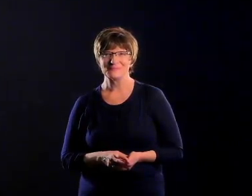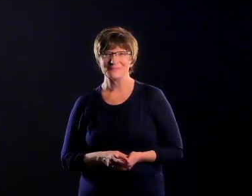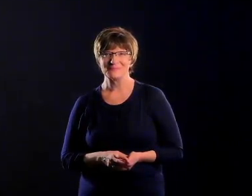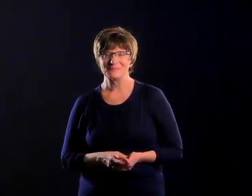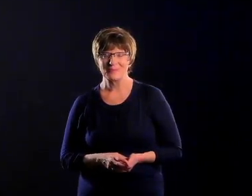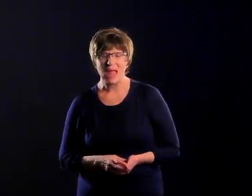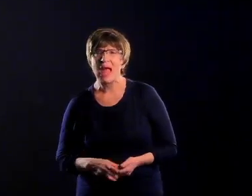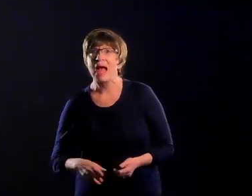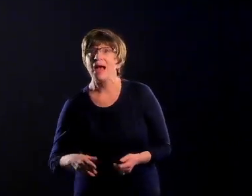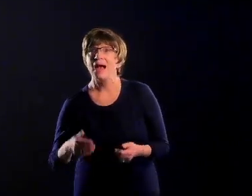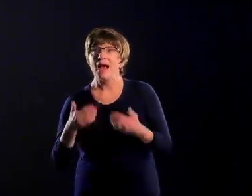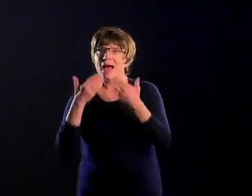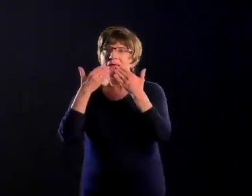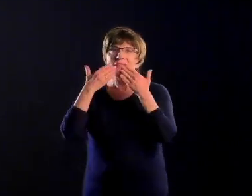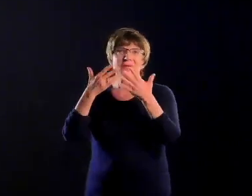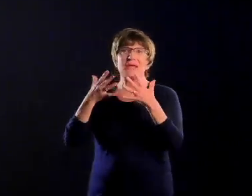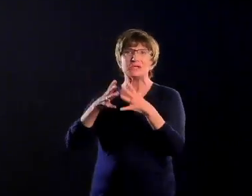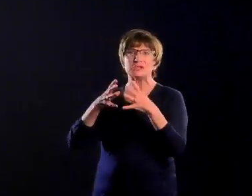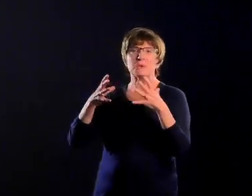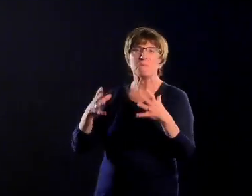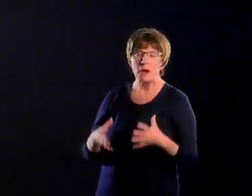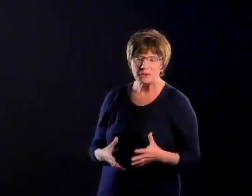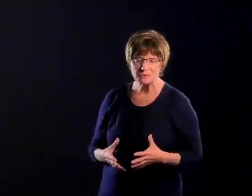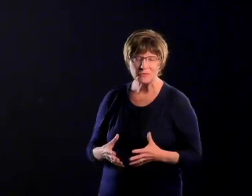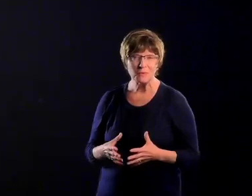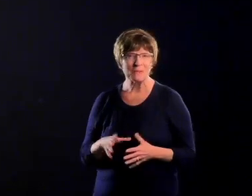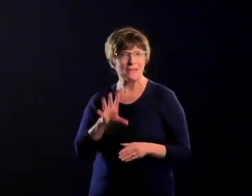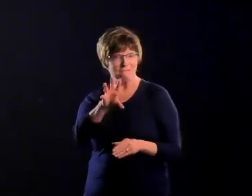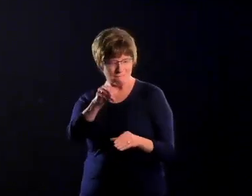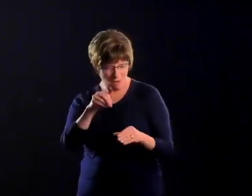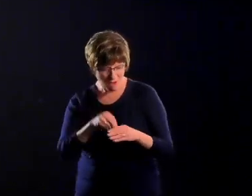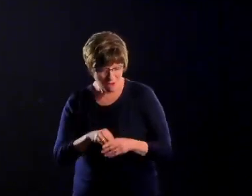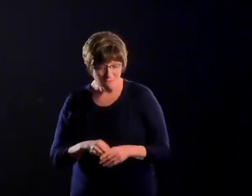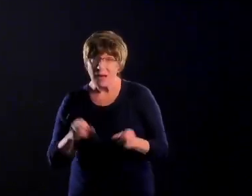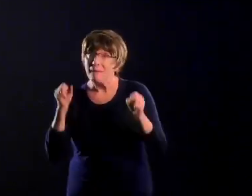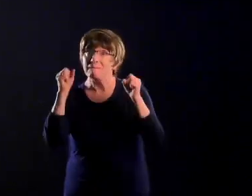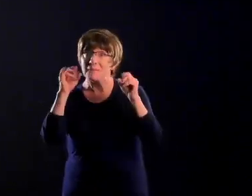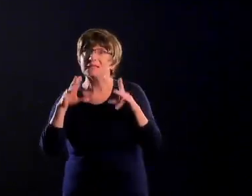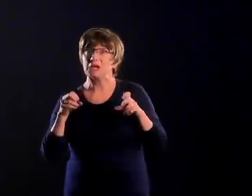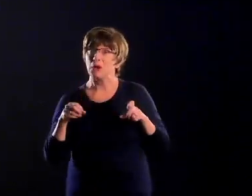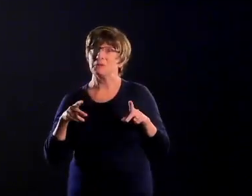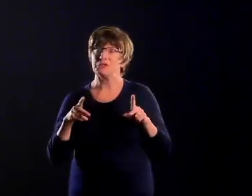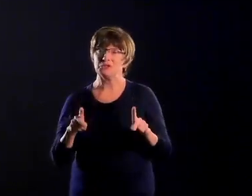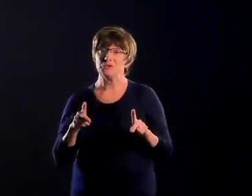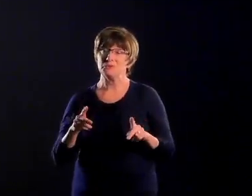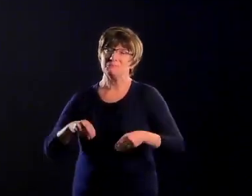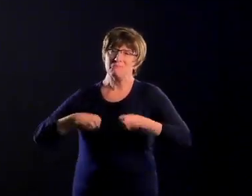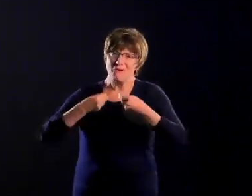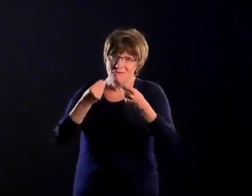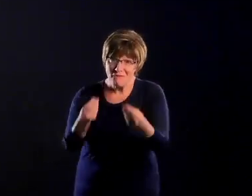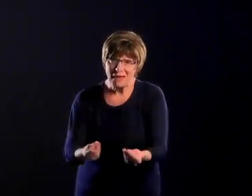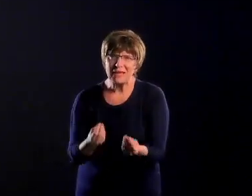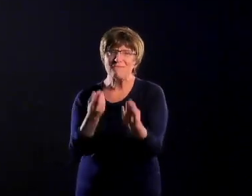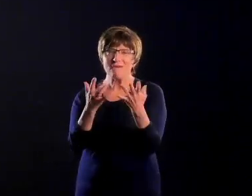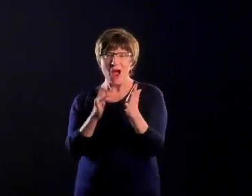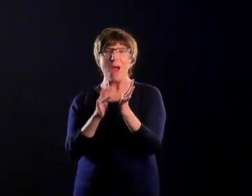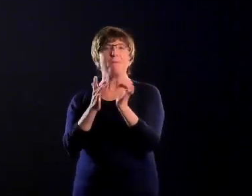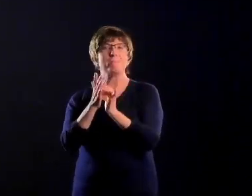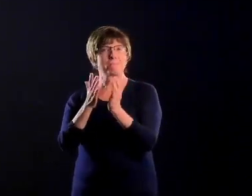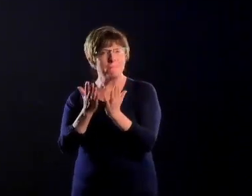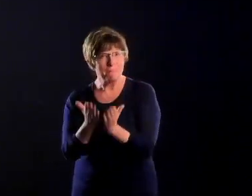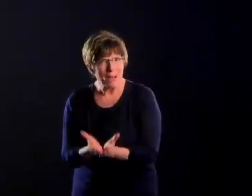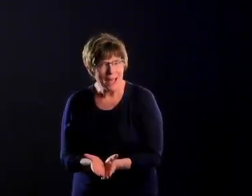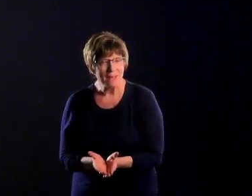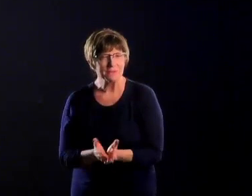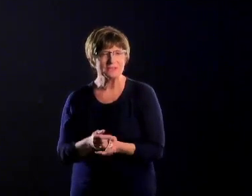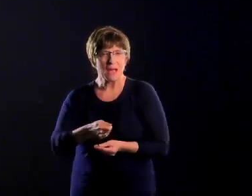Thank you so much for being a part of an amazing opportunity this last year with providing Fire Bibles, providing Bibles and